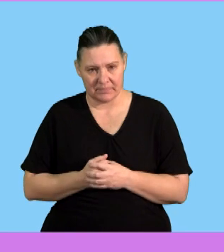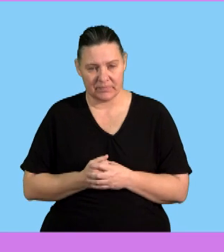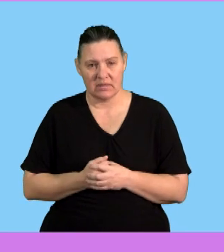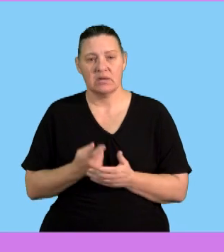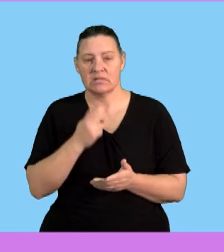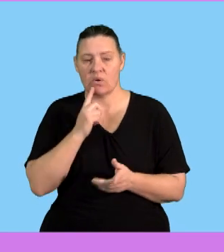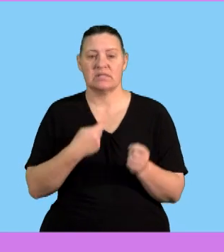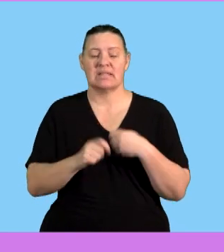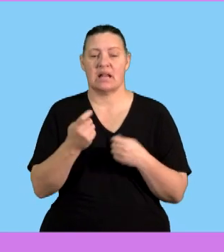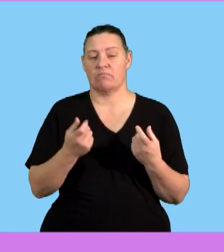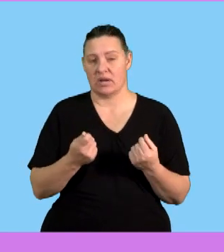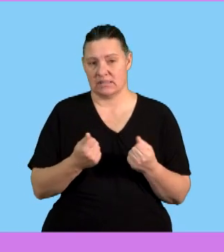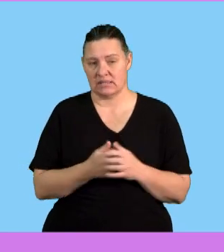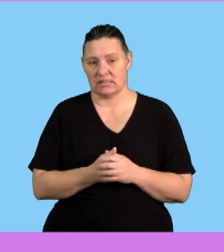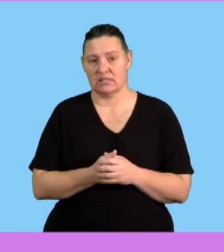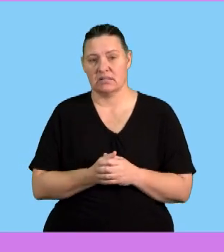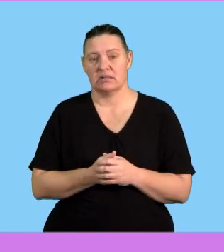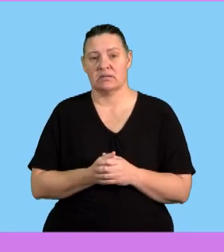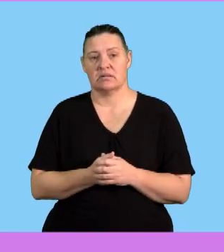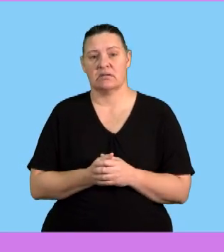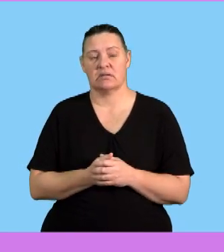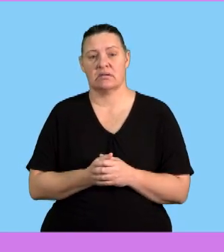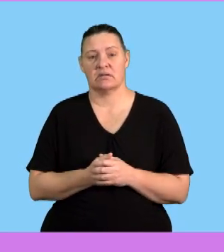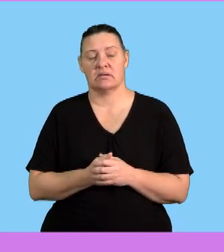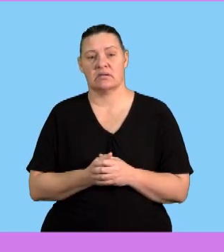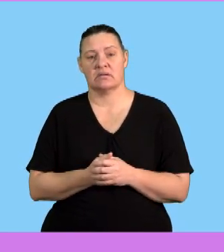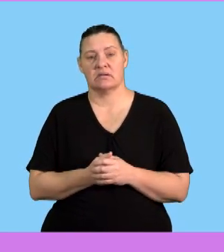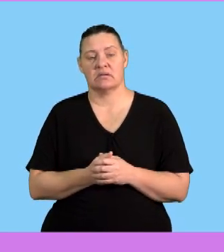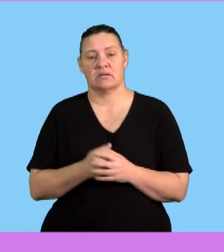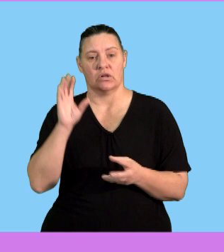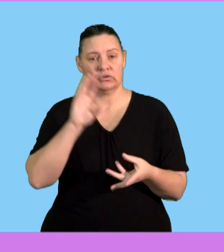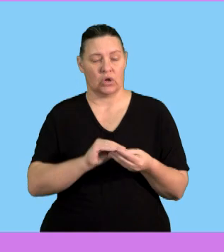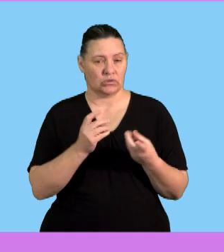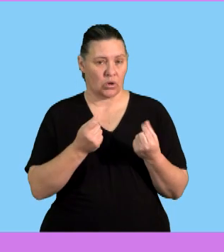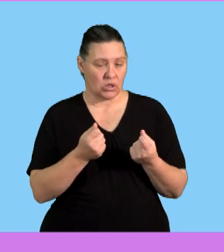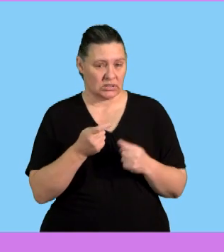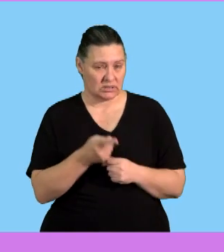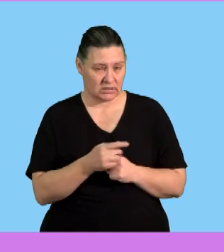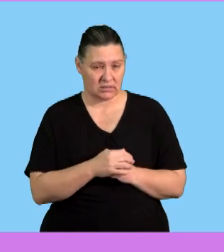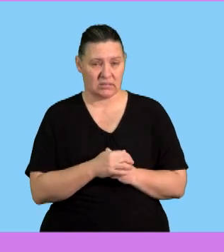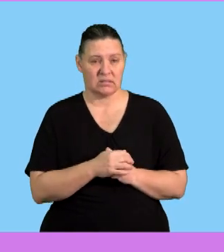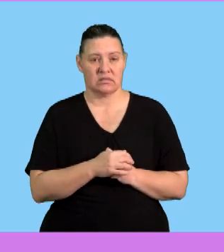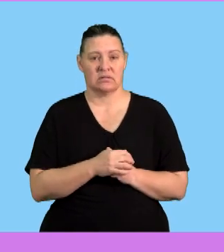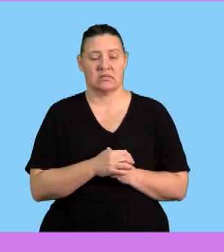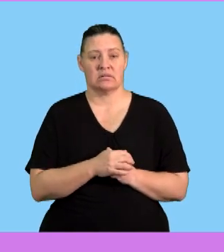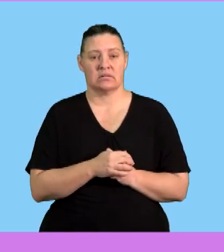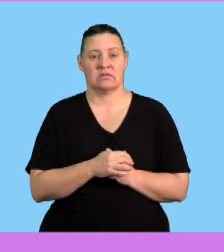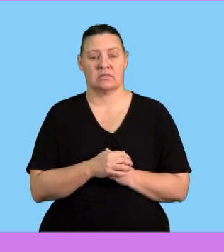So my selling price is going to be my total cost price